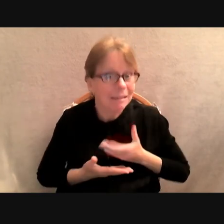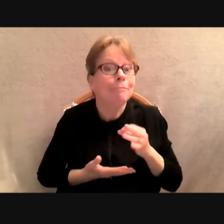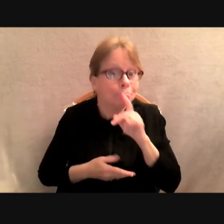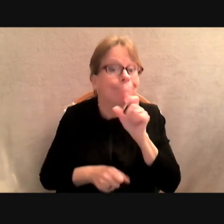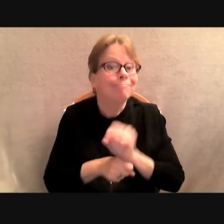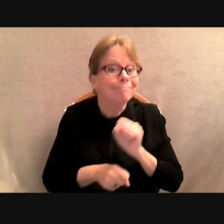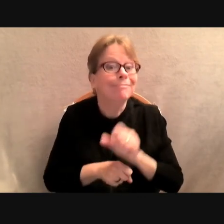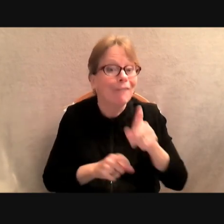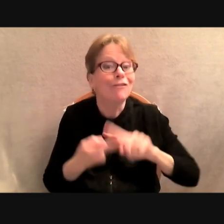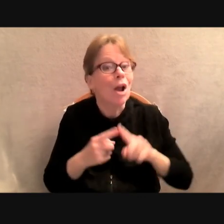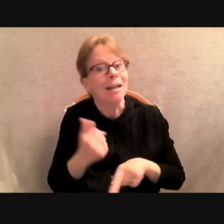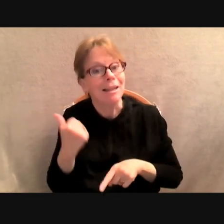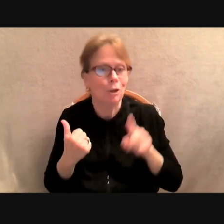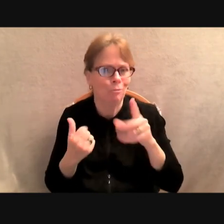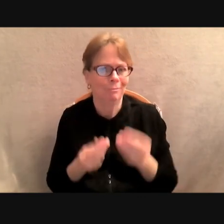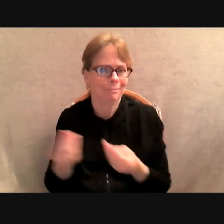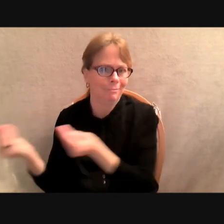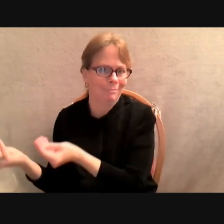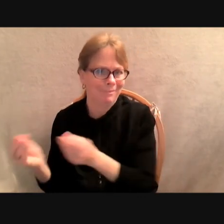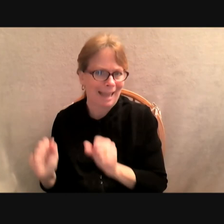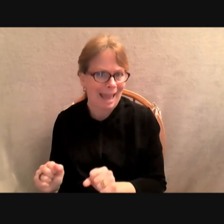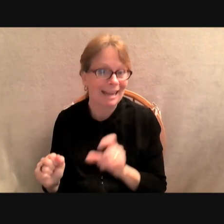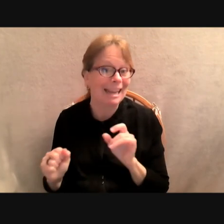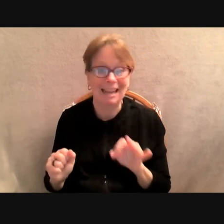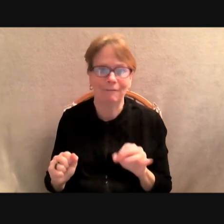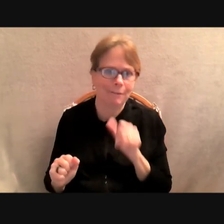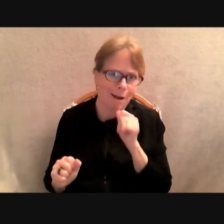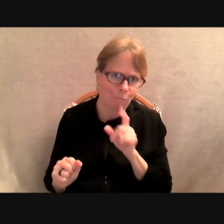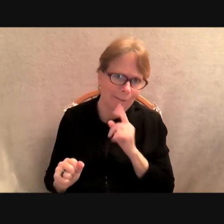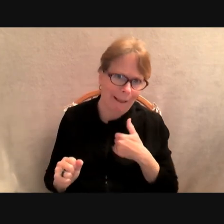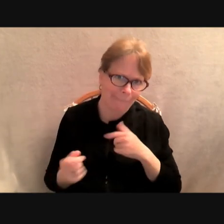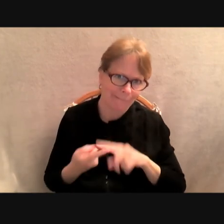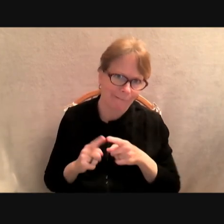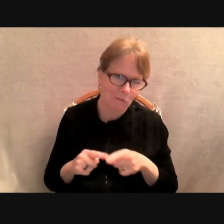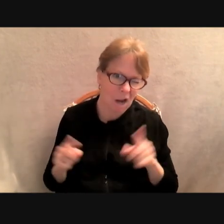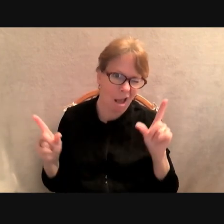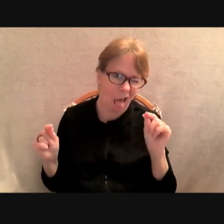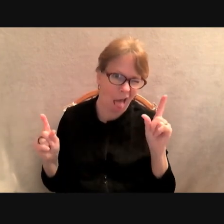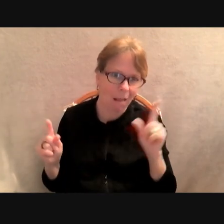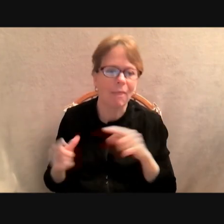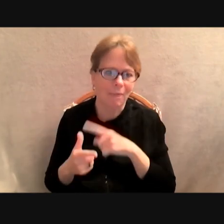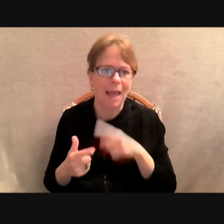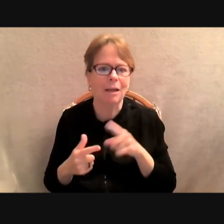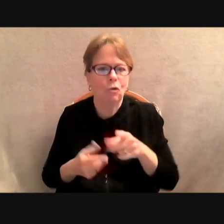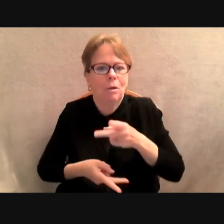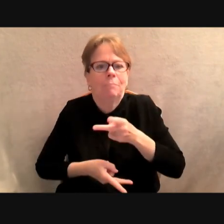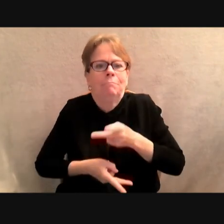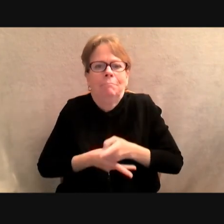can find a community where you would feel safe disclosing.